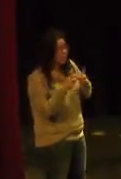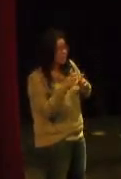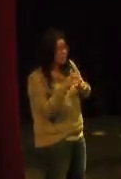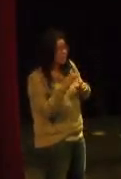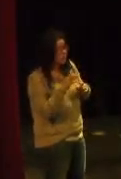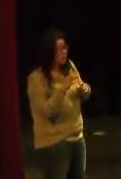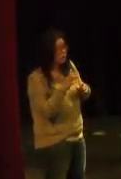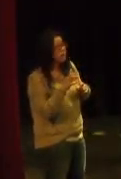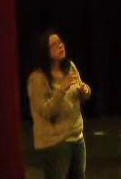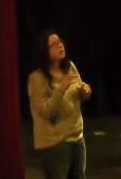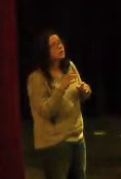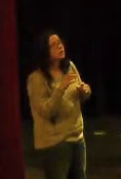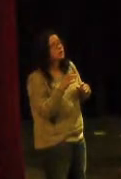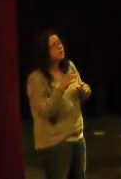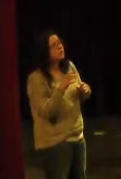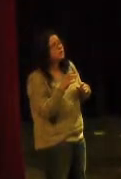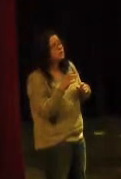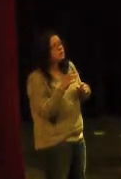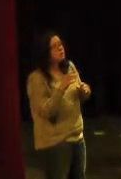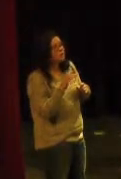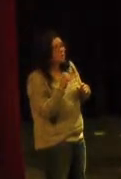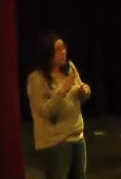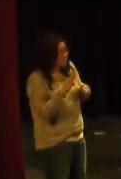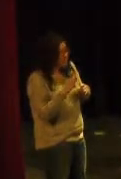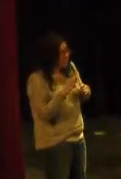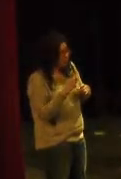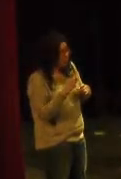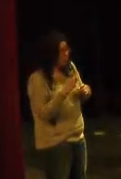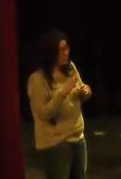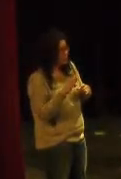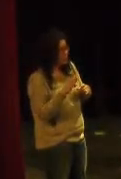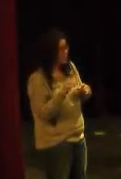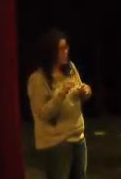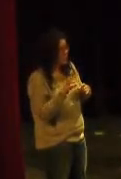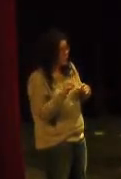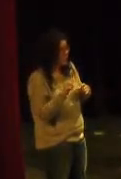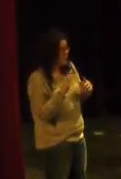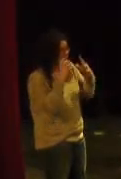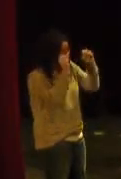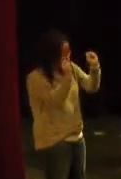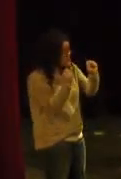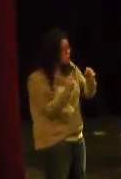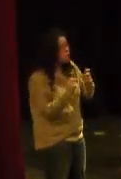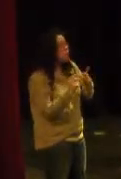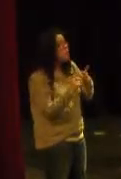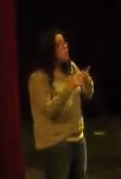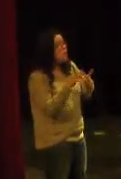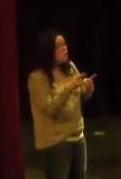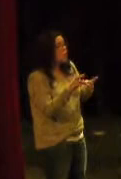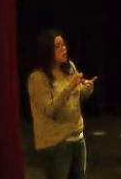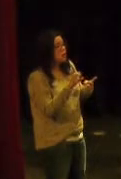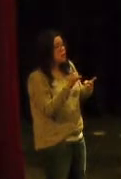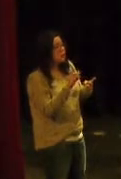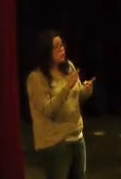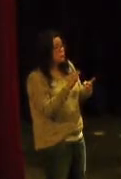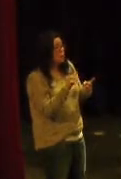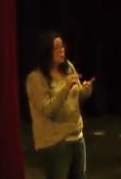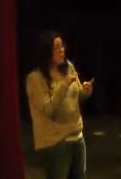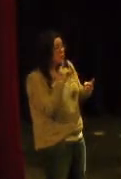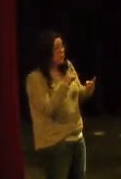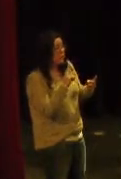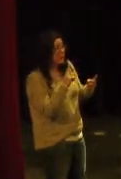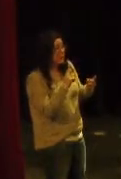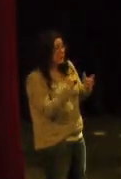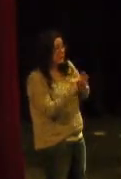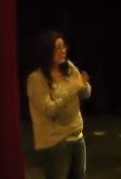administration? Or is the Obama administration directly insisting on a tremendously